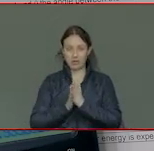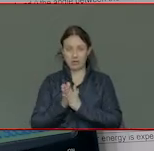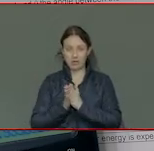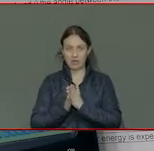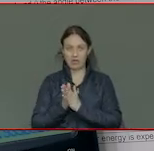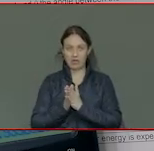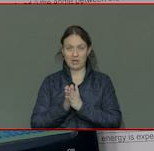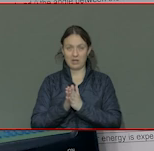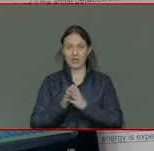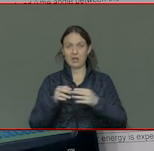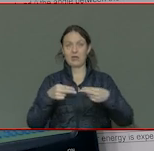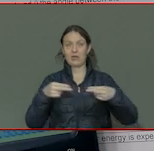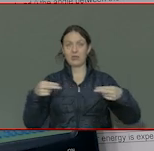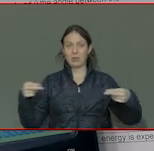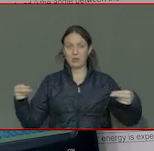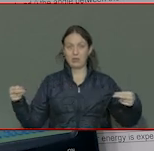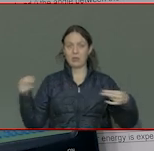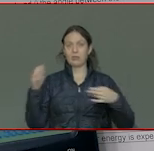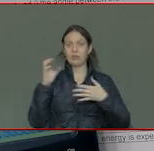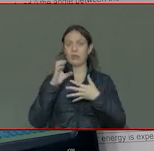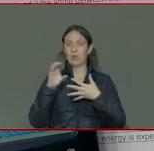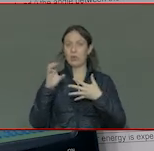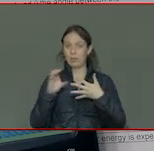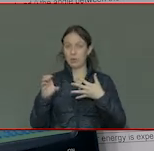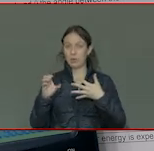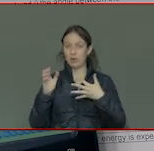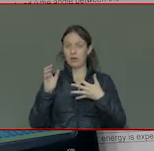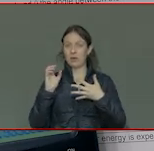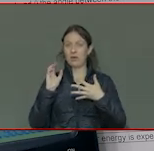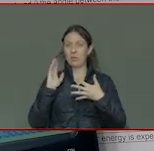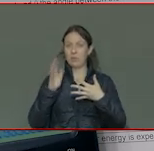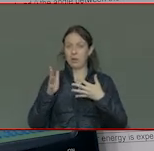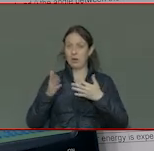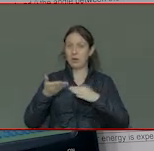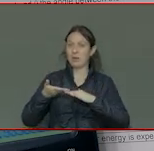My horizontal component increased.